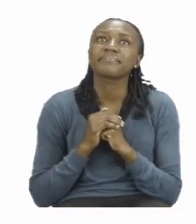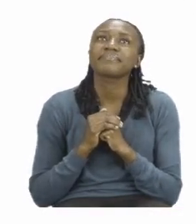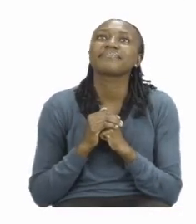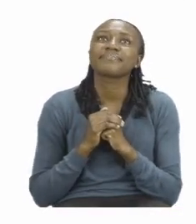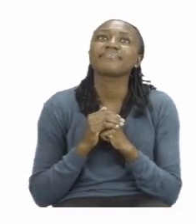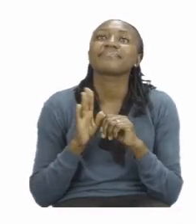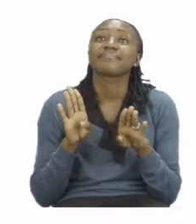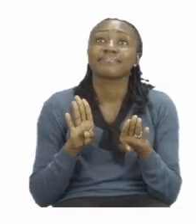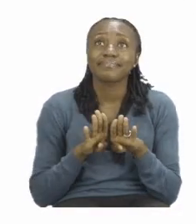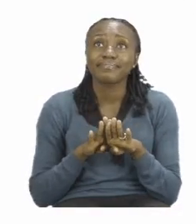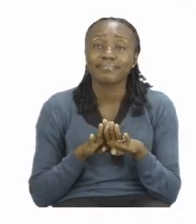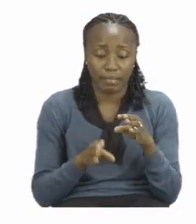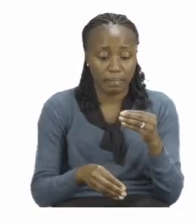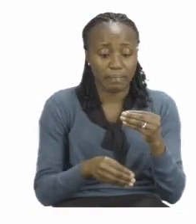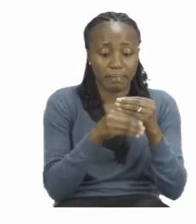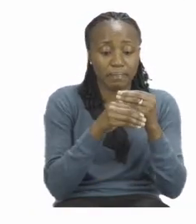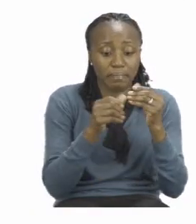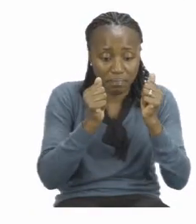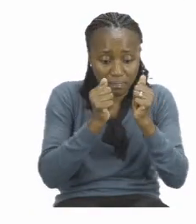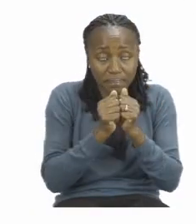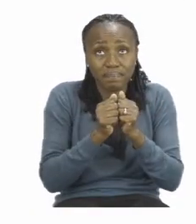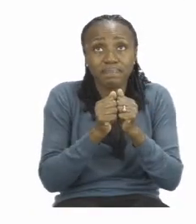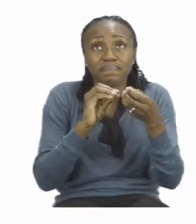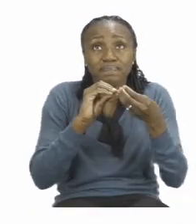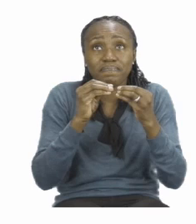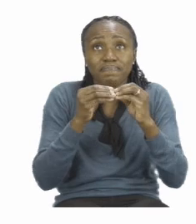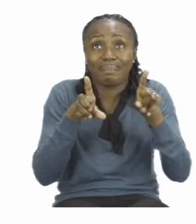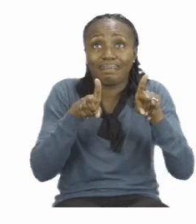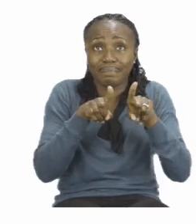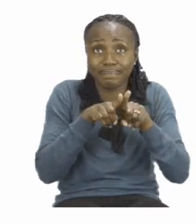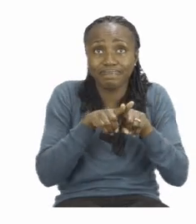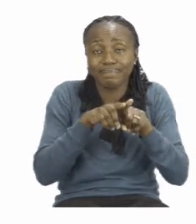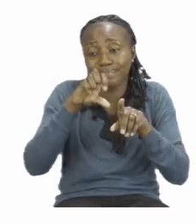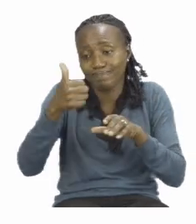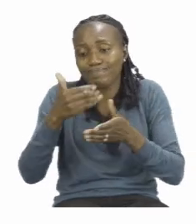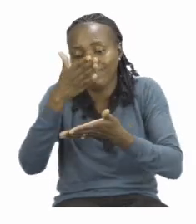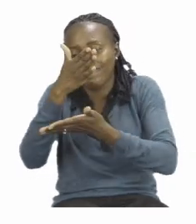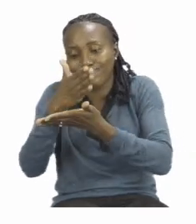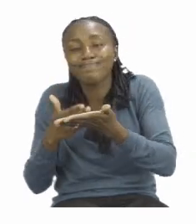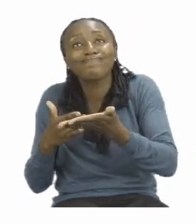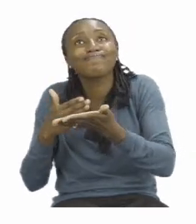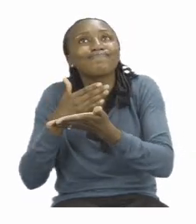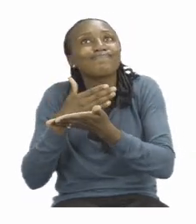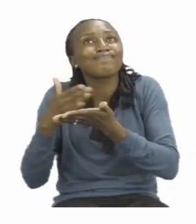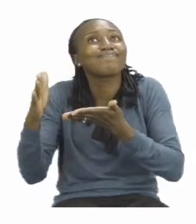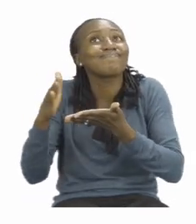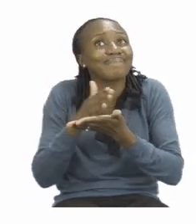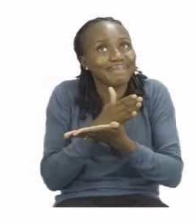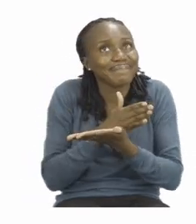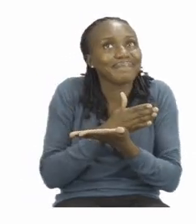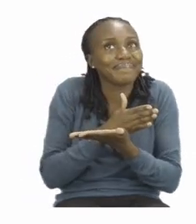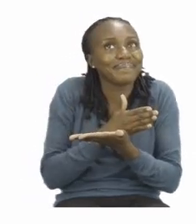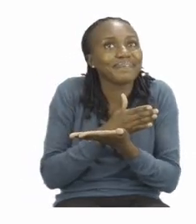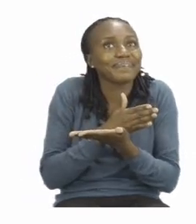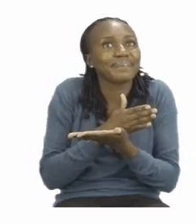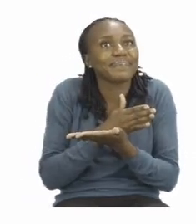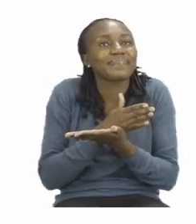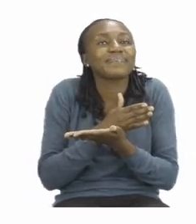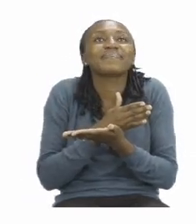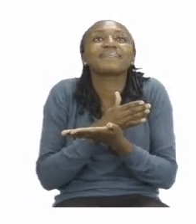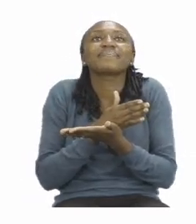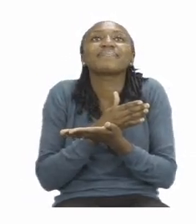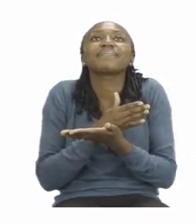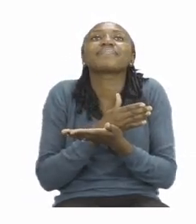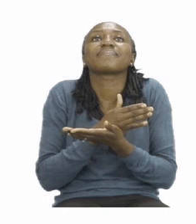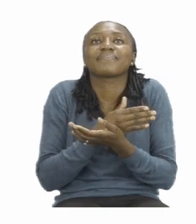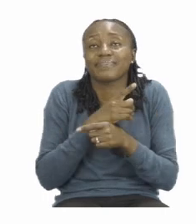doing doubling and halving. It's going to be our job to make sure that we are able to double